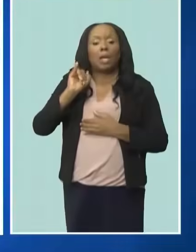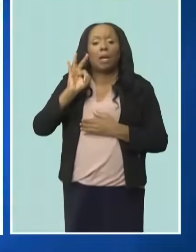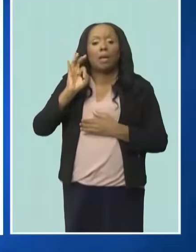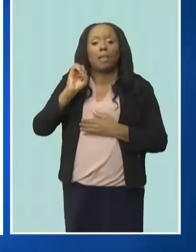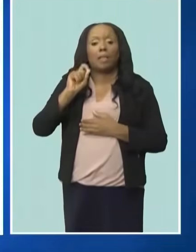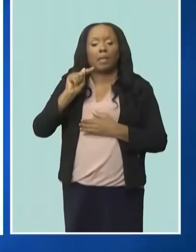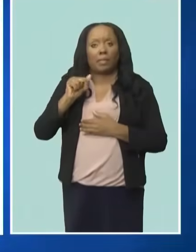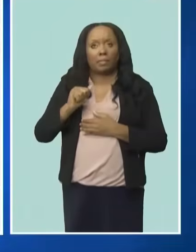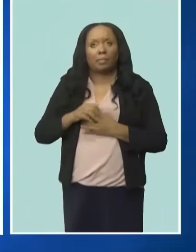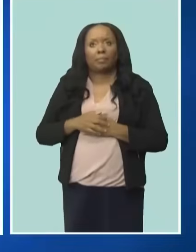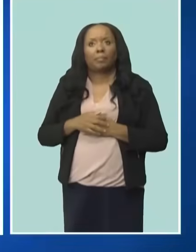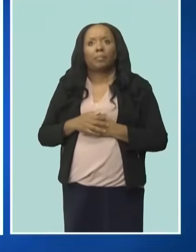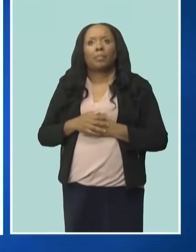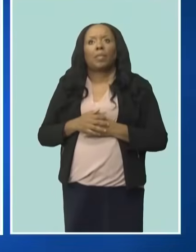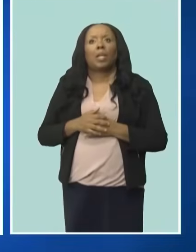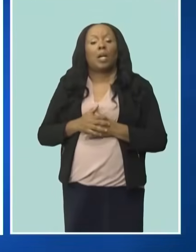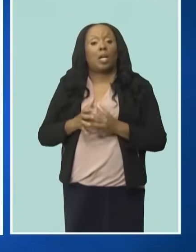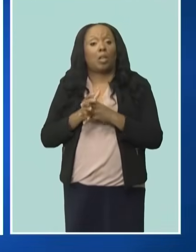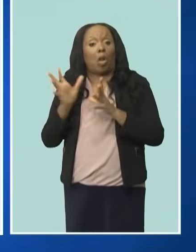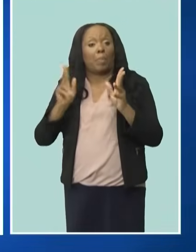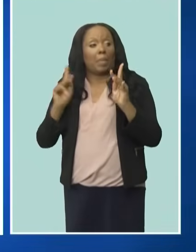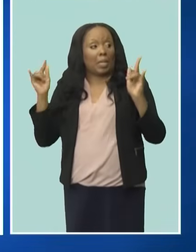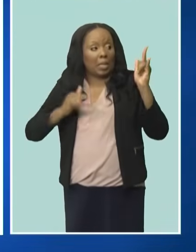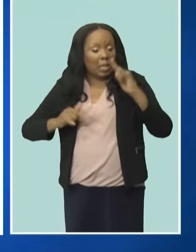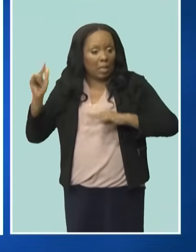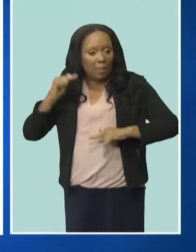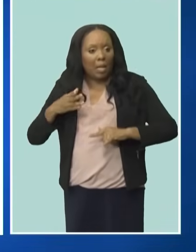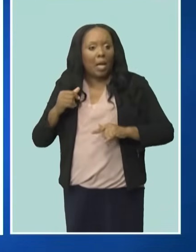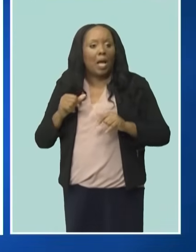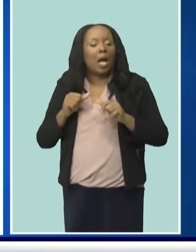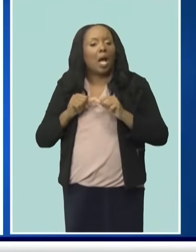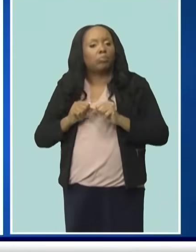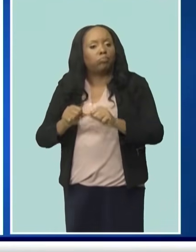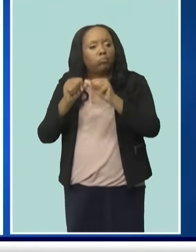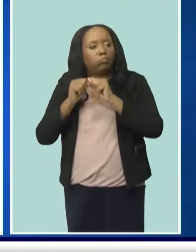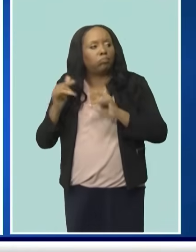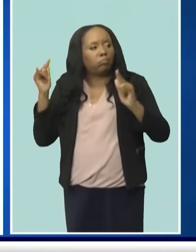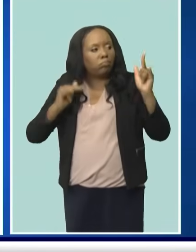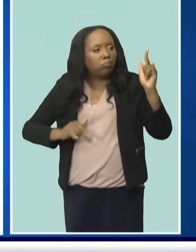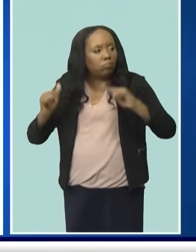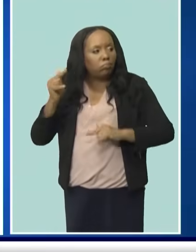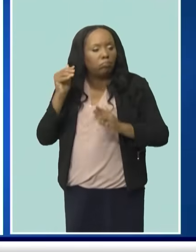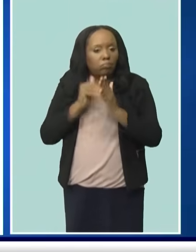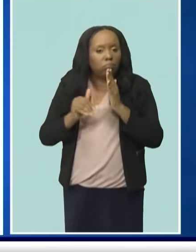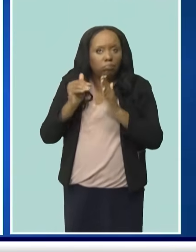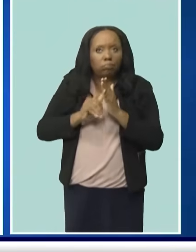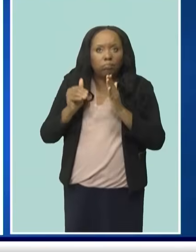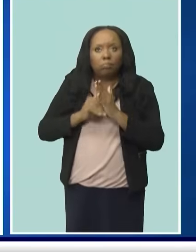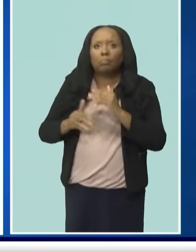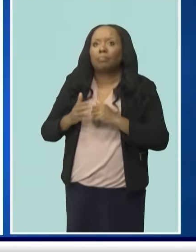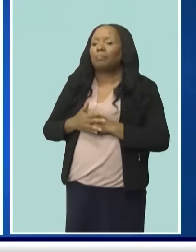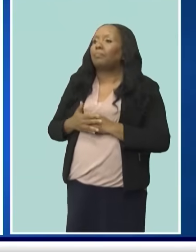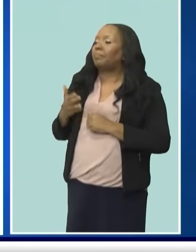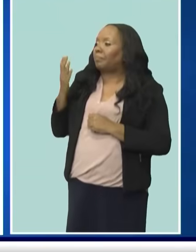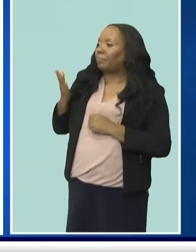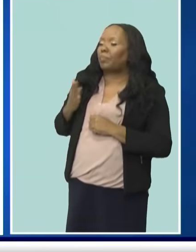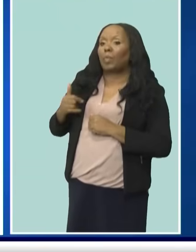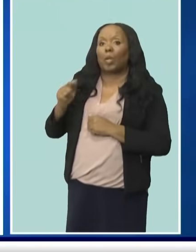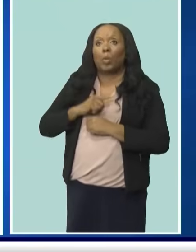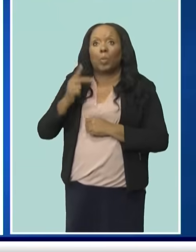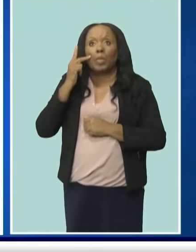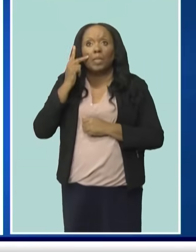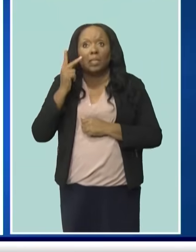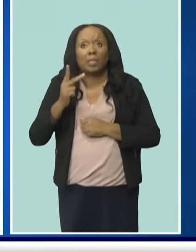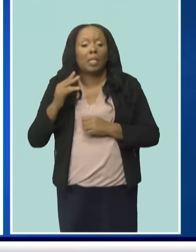are increasing. The US market continued to lead the growth, and that accounted for more than a third of the total arrivals, with that